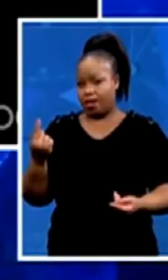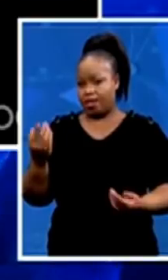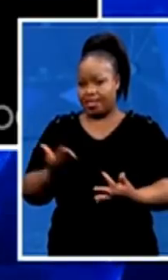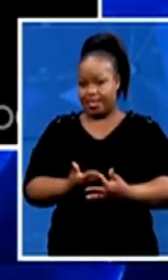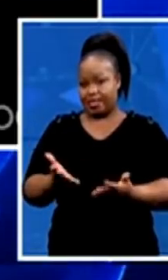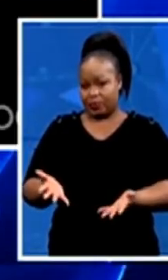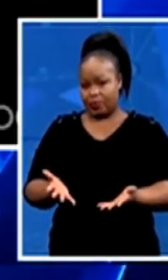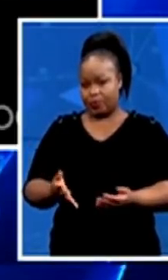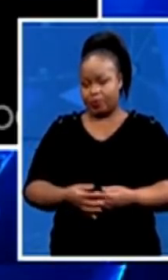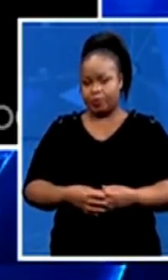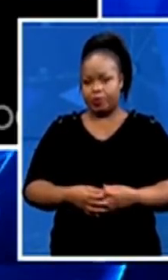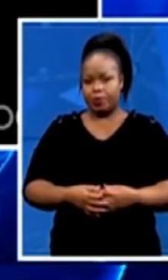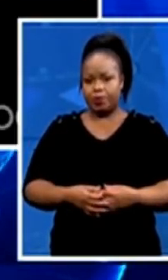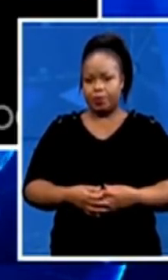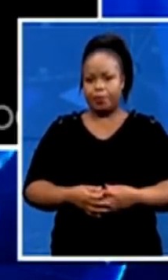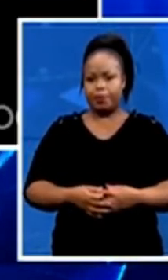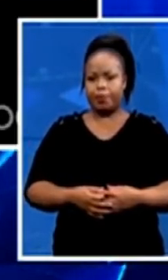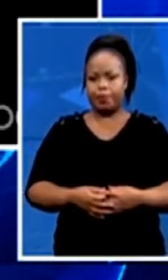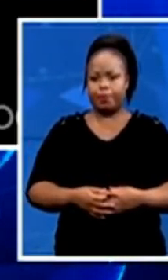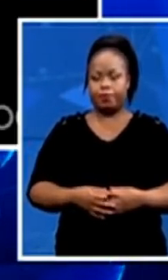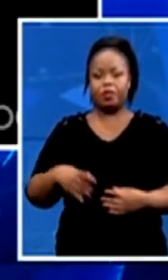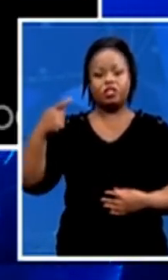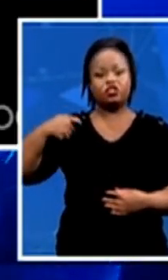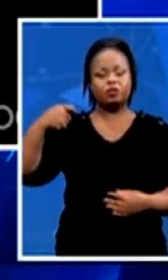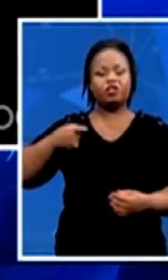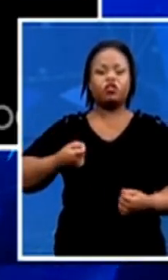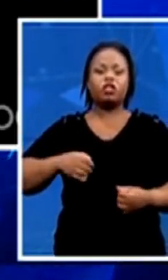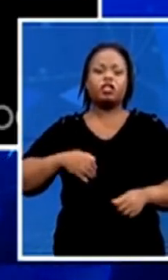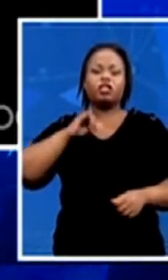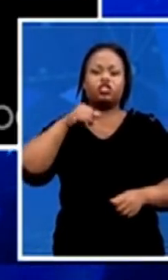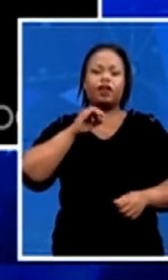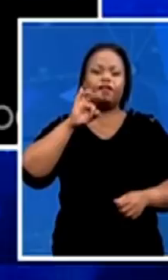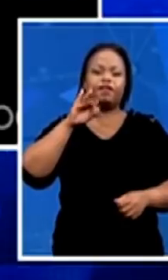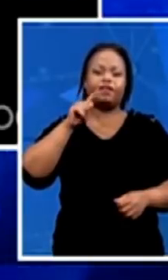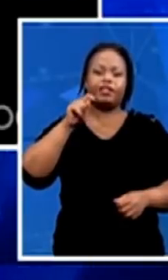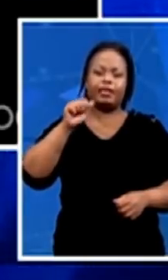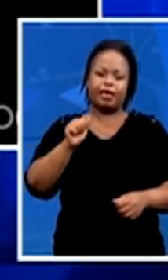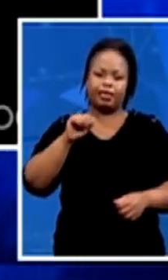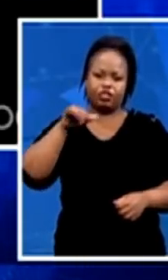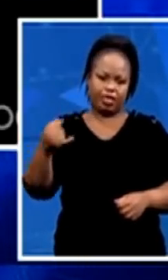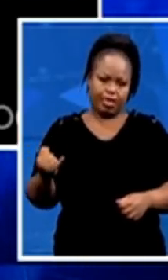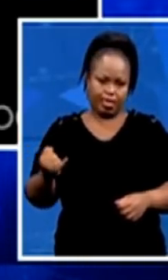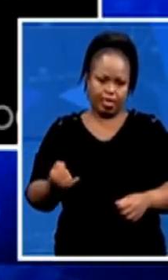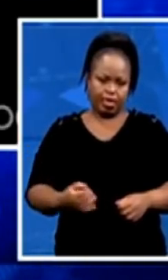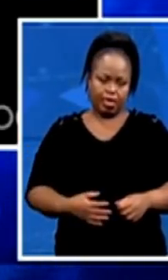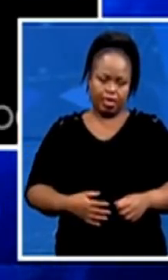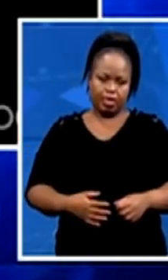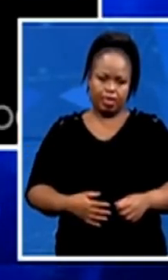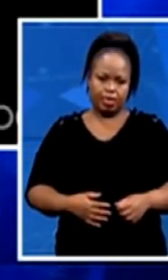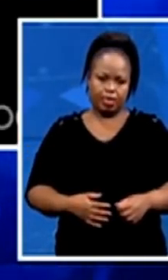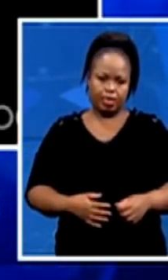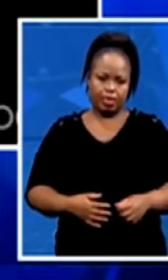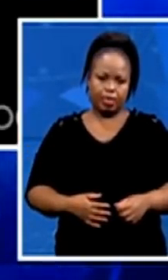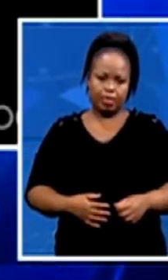the judgment of Chapter J, correctly, if I may add. So you cannot be entitled to